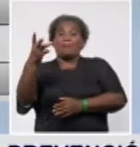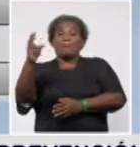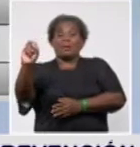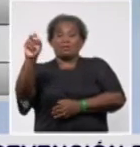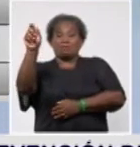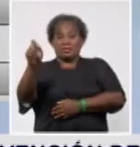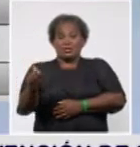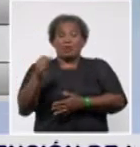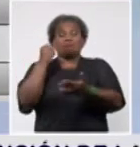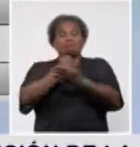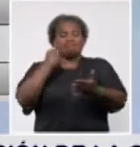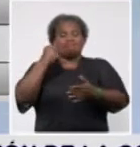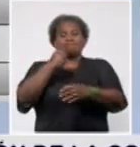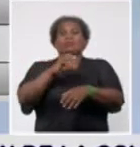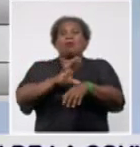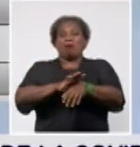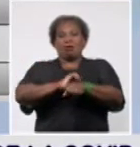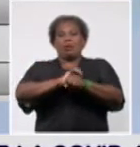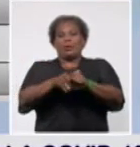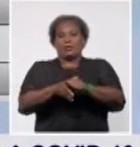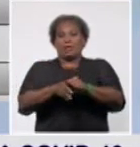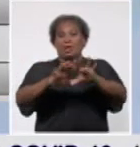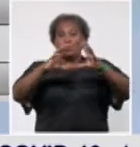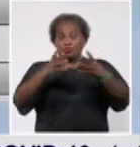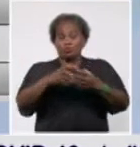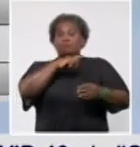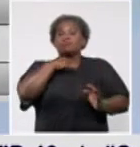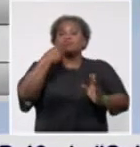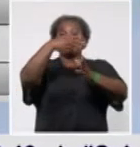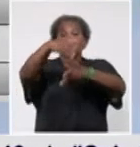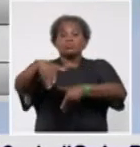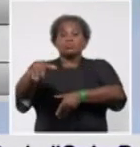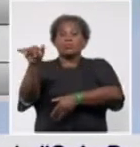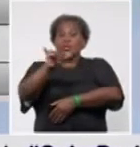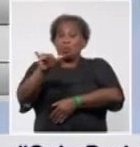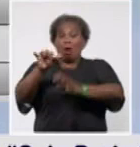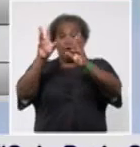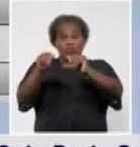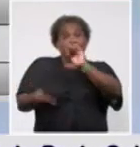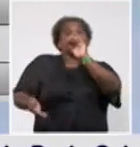26,335,685 confirmed cases since the start of the pandemic.